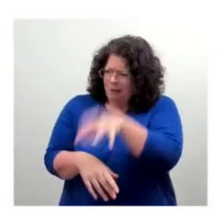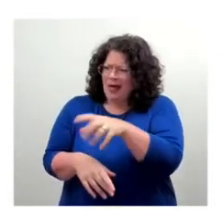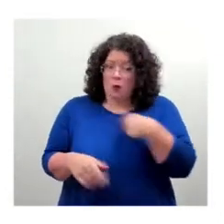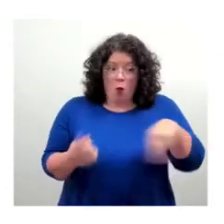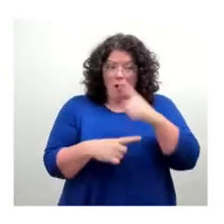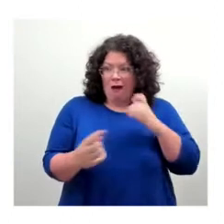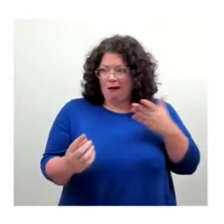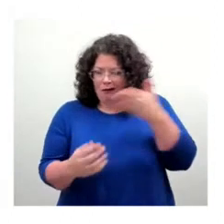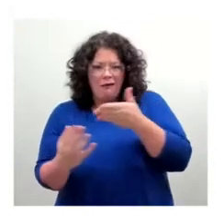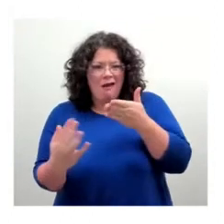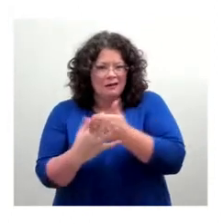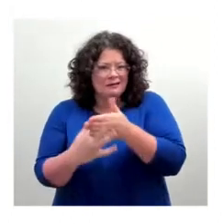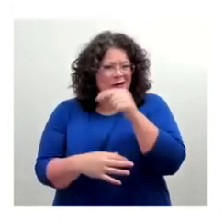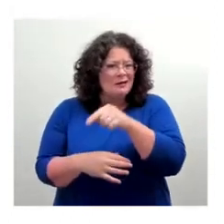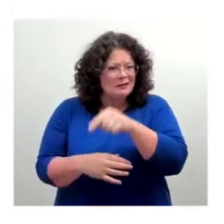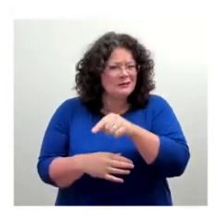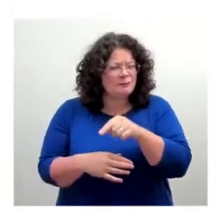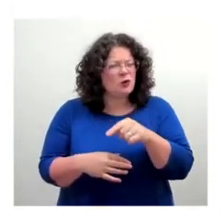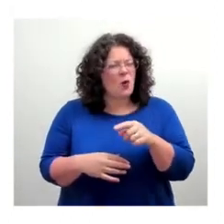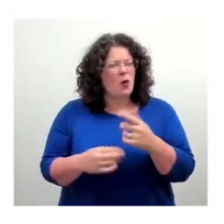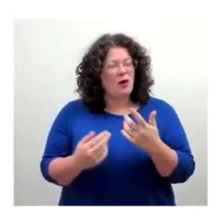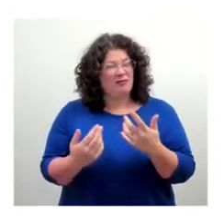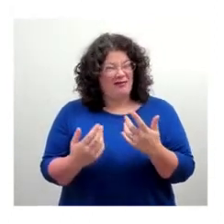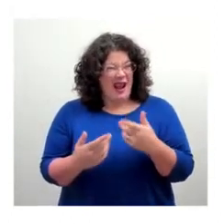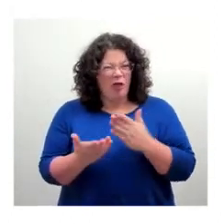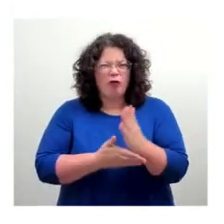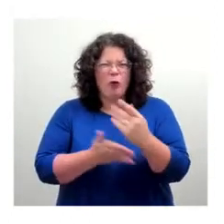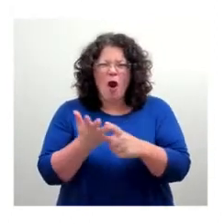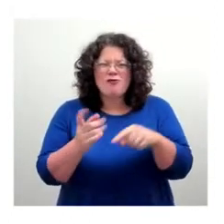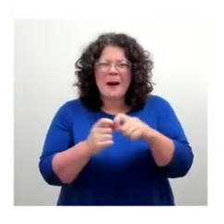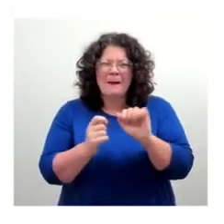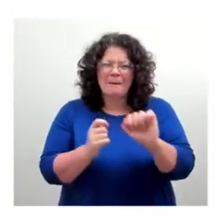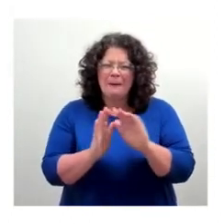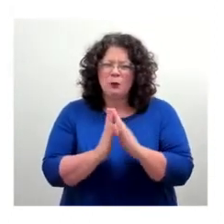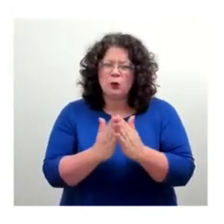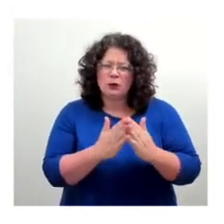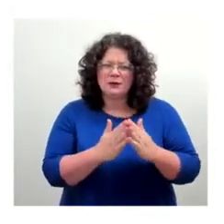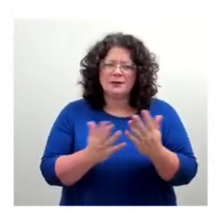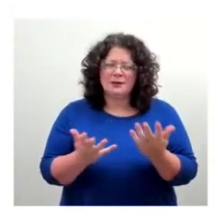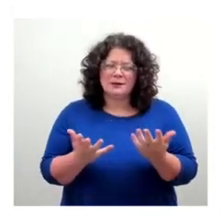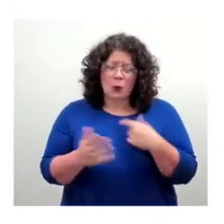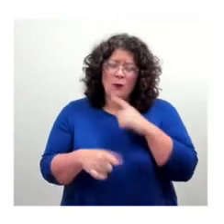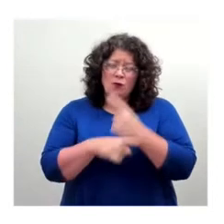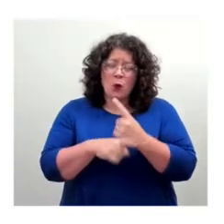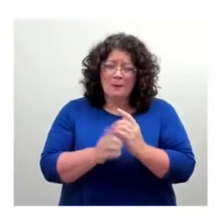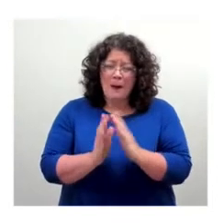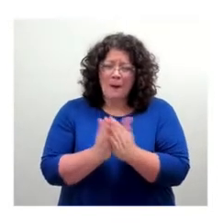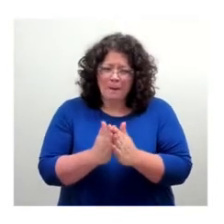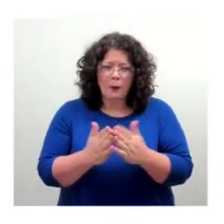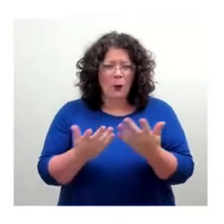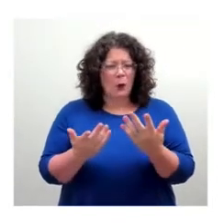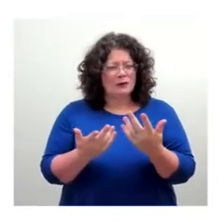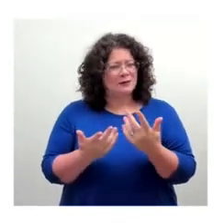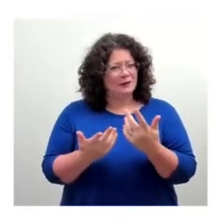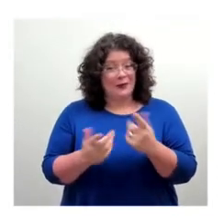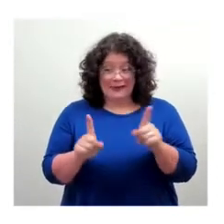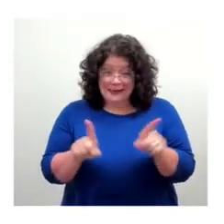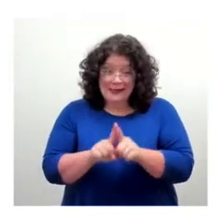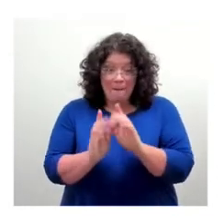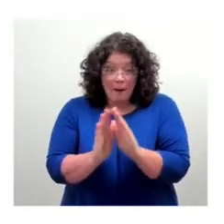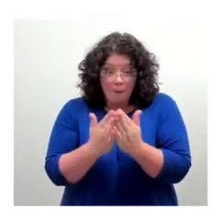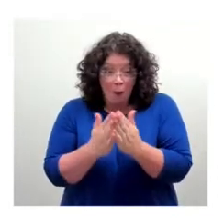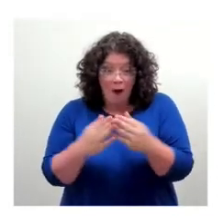this frustration has to end. And it ends with us working together, and it ends with all this wonderful content that you guys